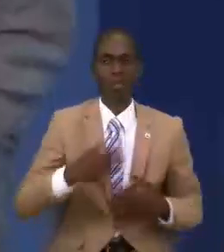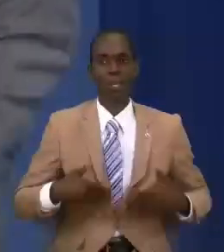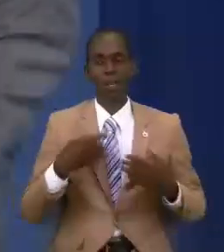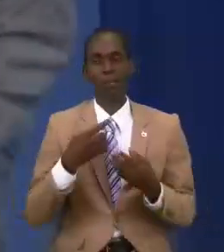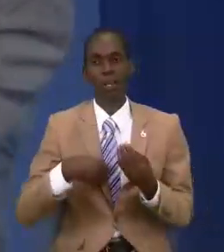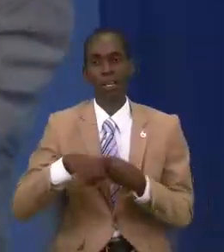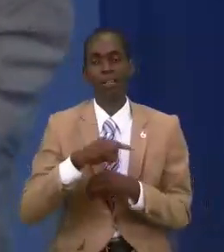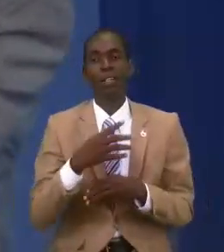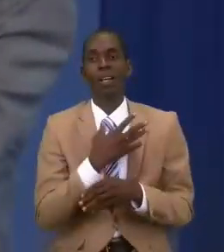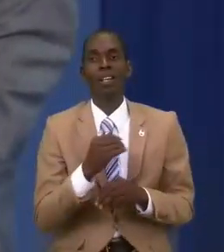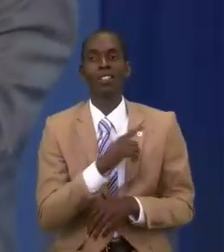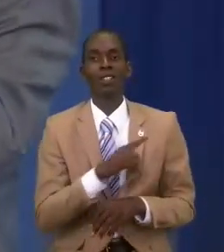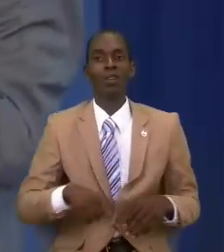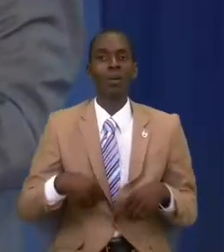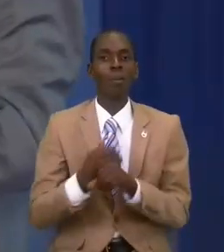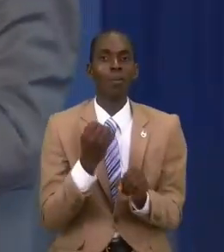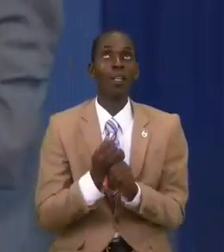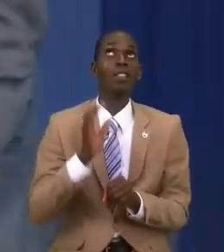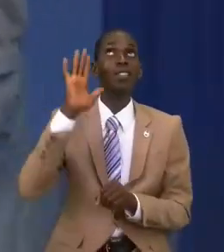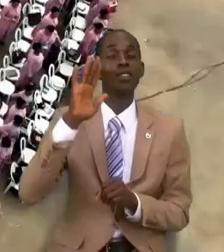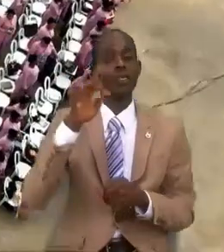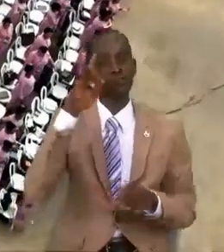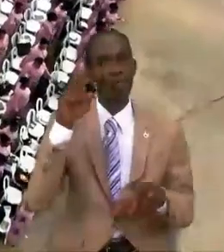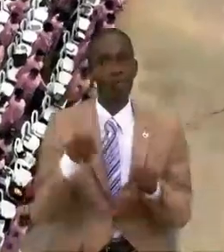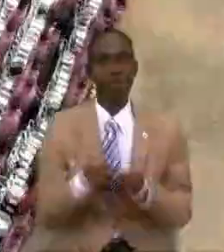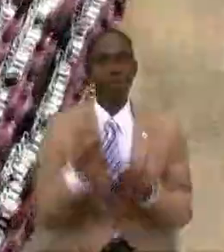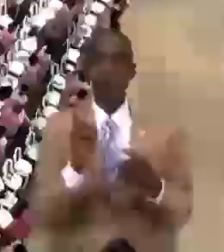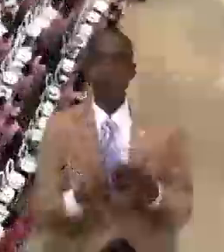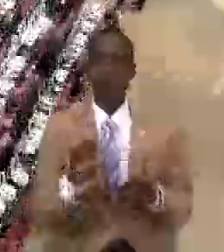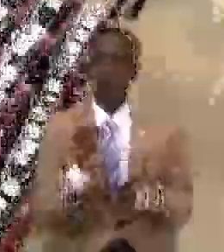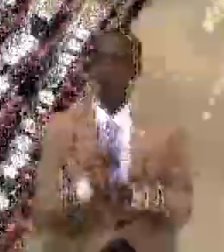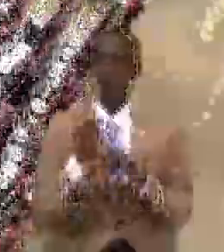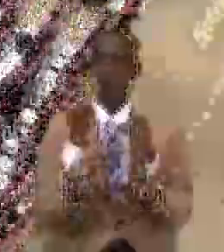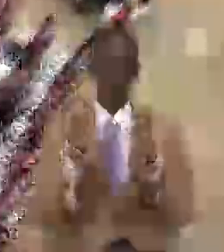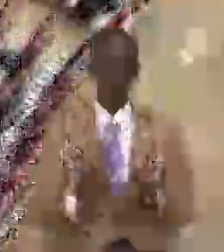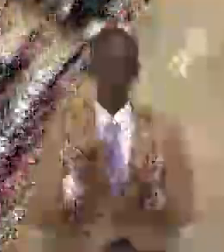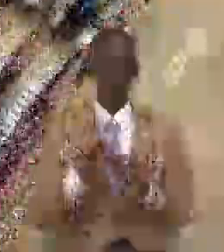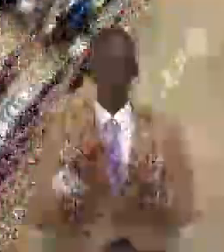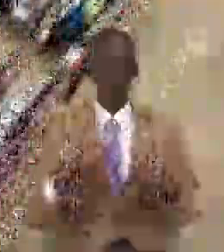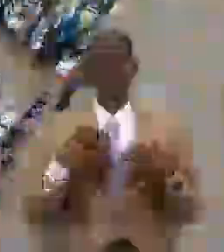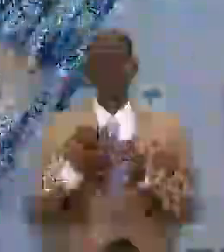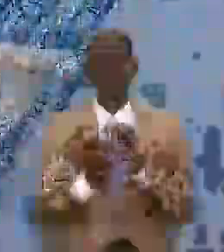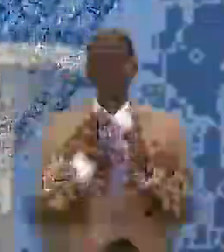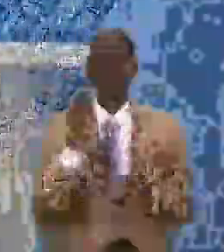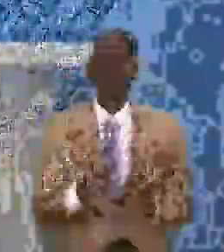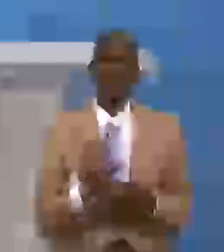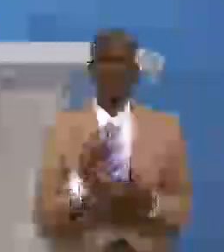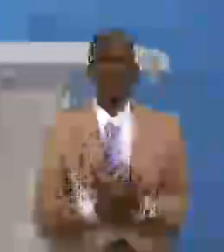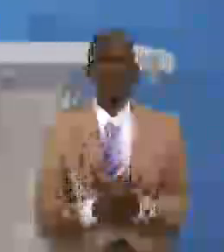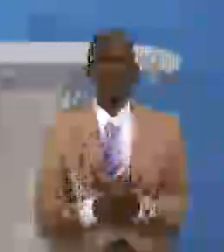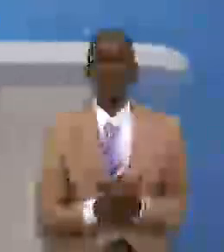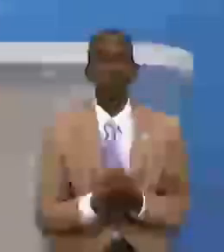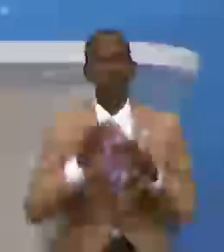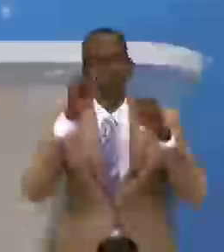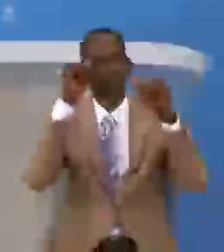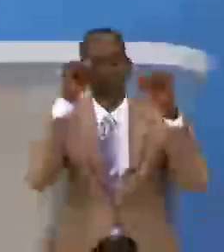be effective in your life, in Jesus' name. Amen. Father, we thank you today. You bring us